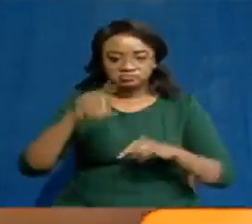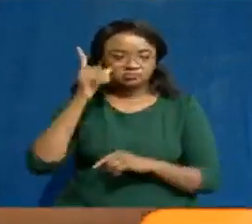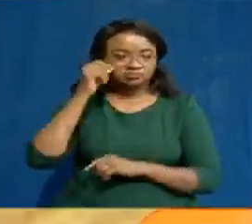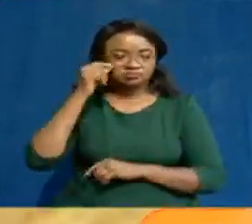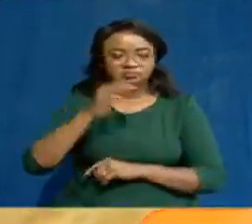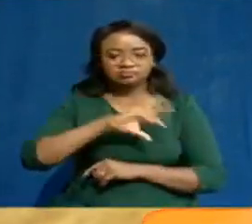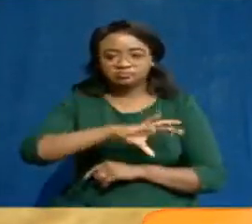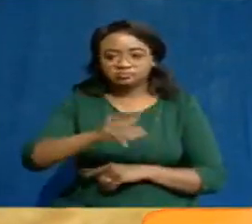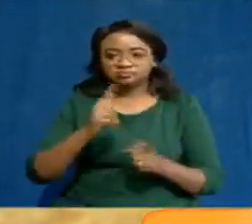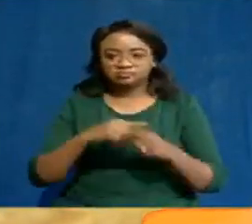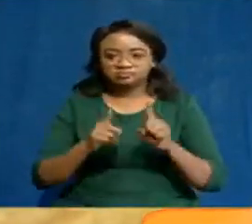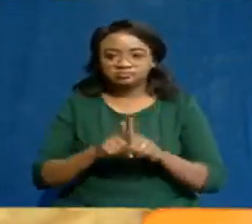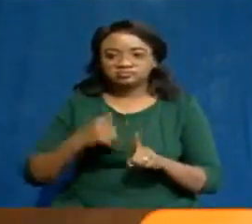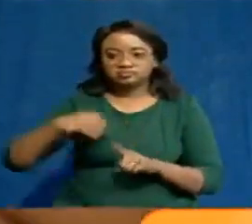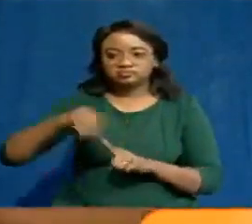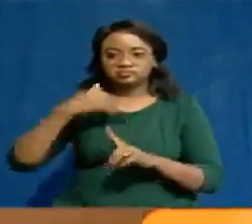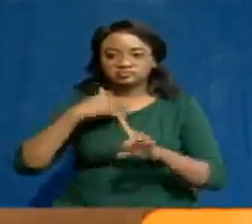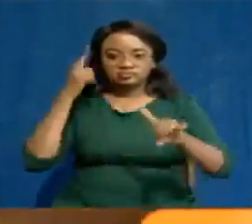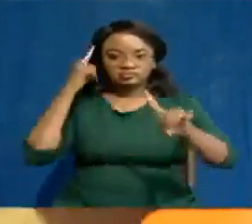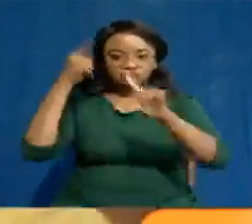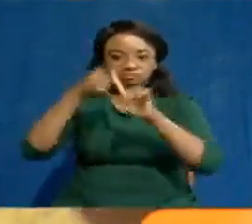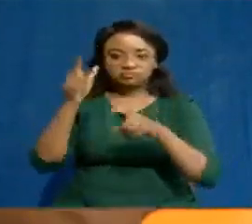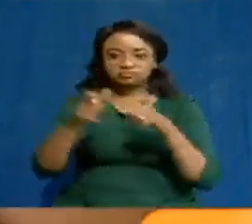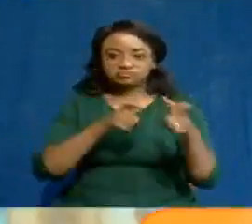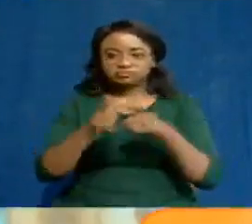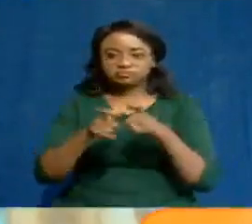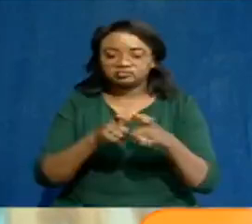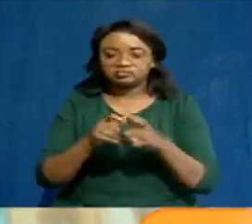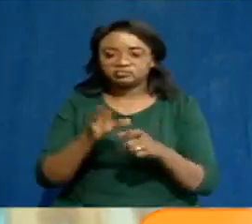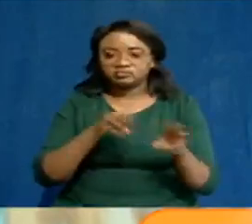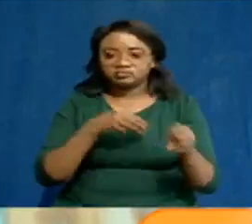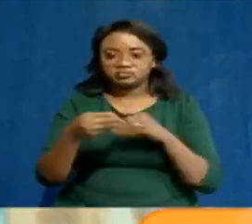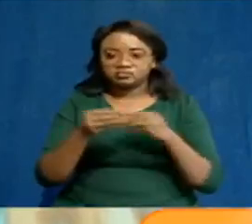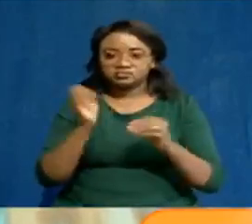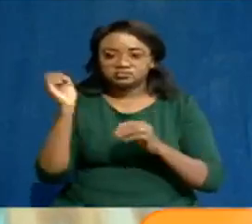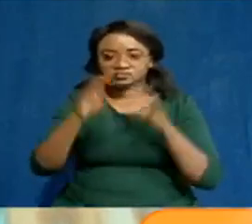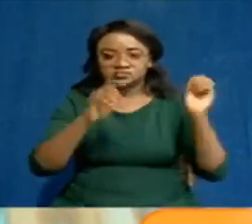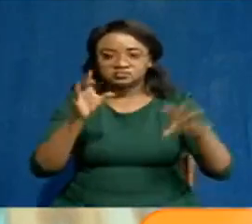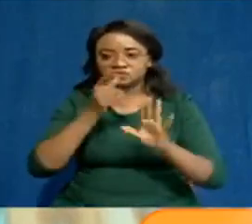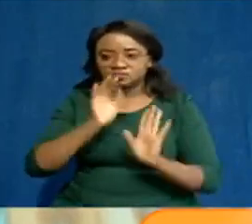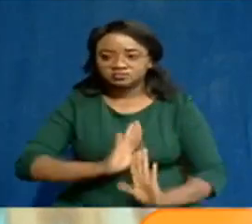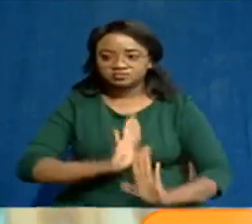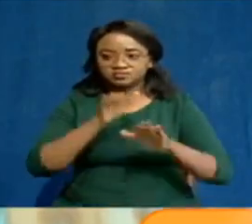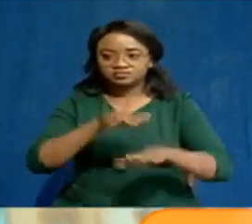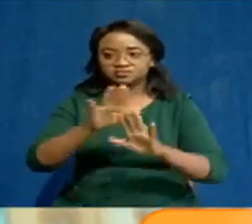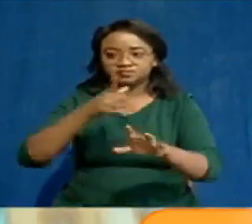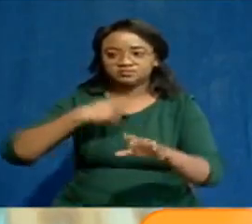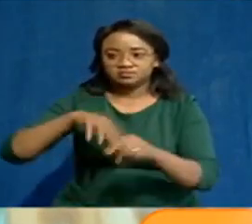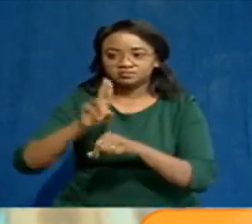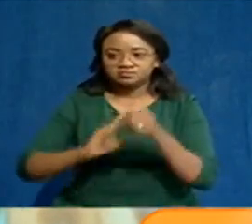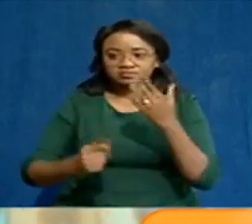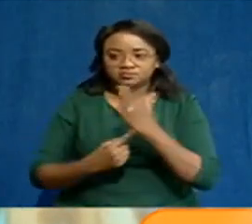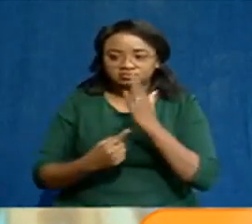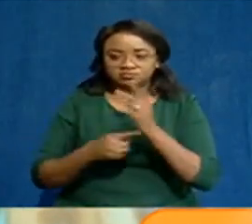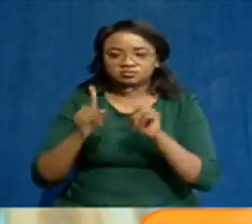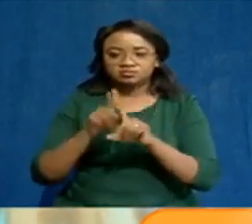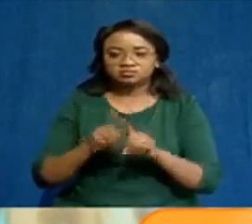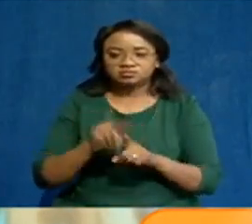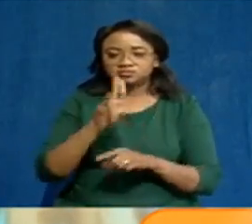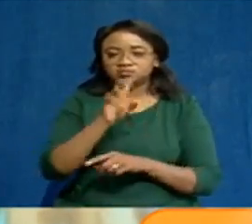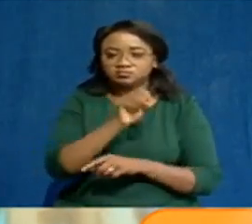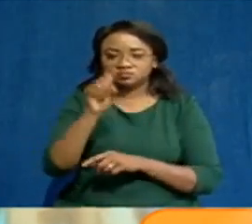we are on a mission to combat marine plastic pollution. We leverage on technology, which is the Baus Taka app, and a USSD platform,